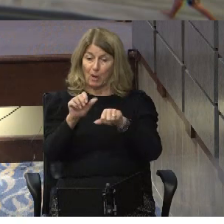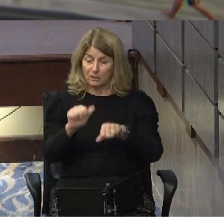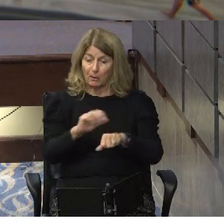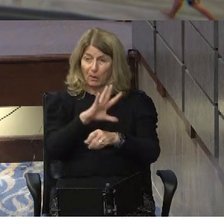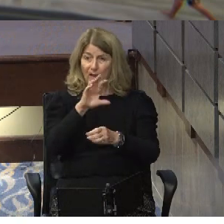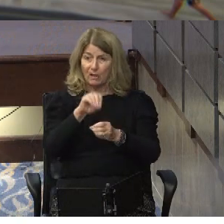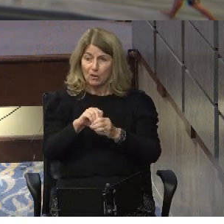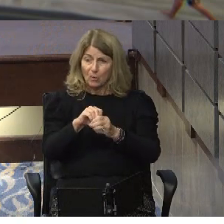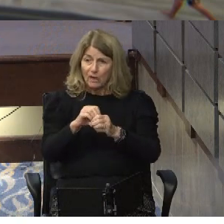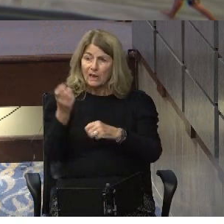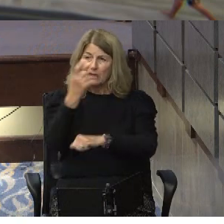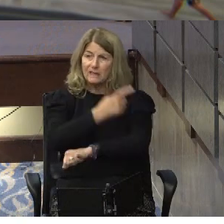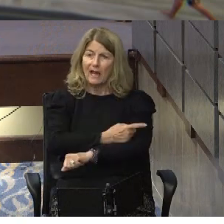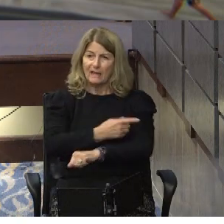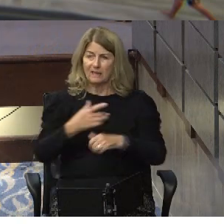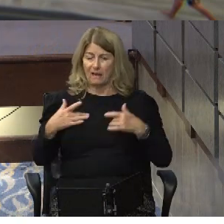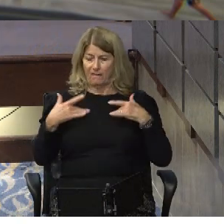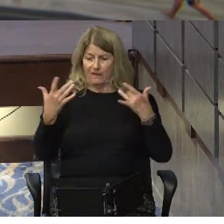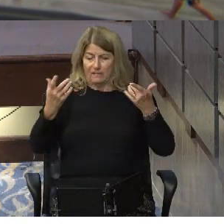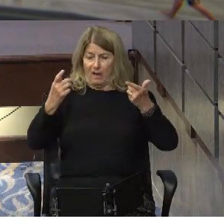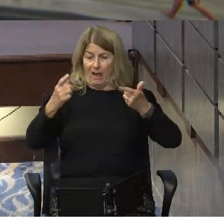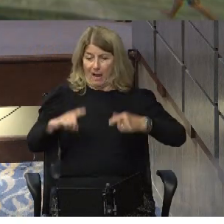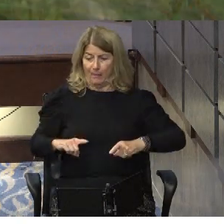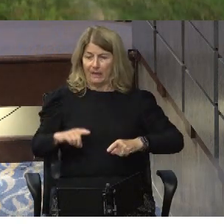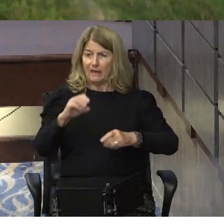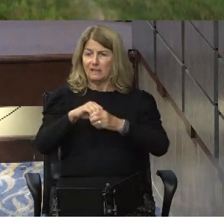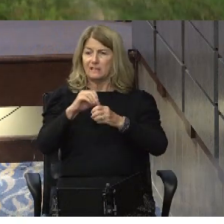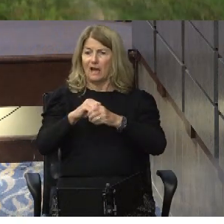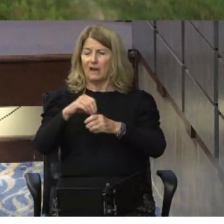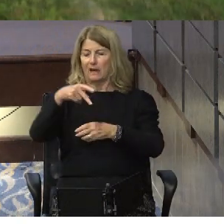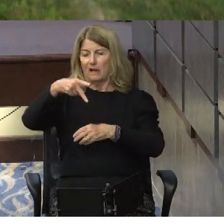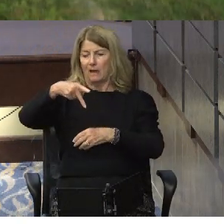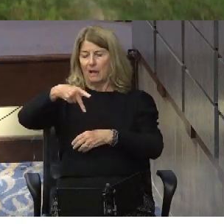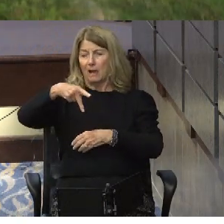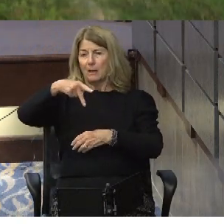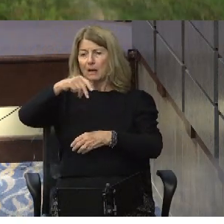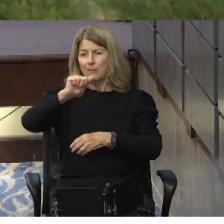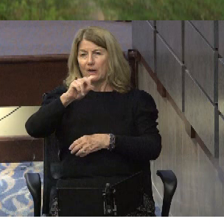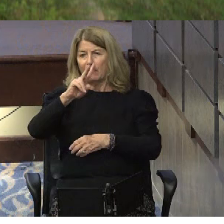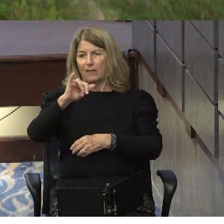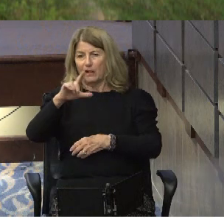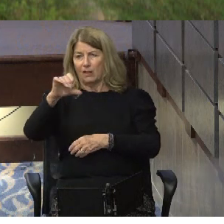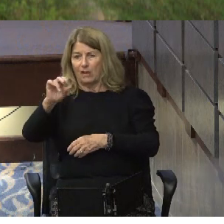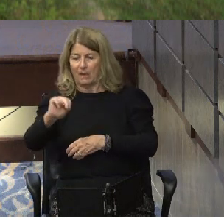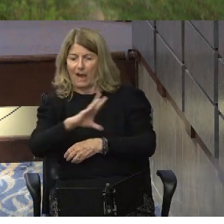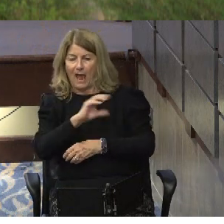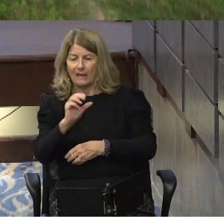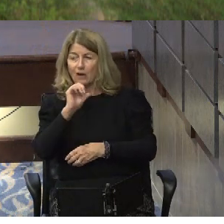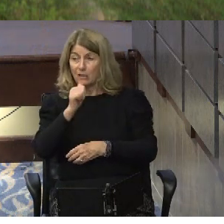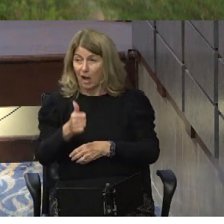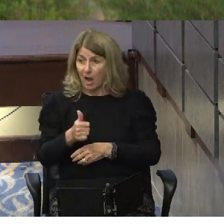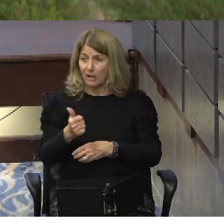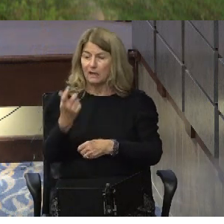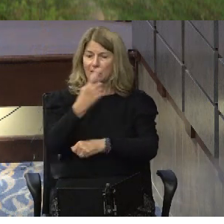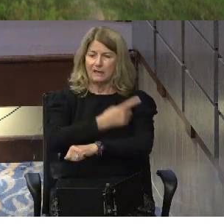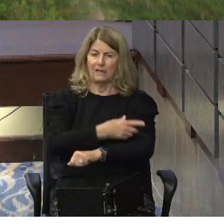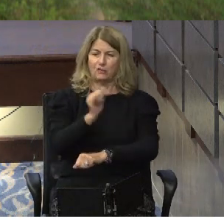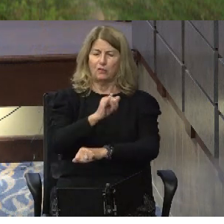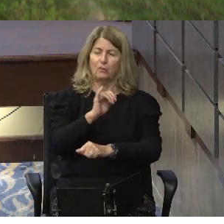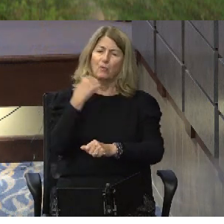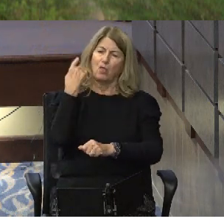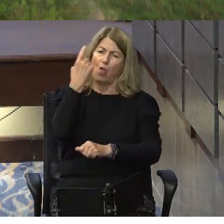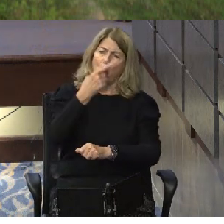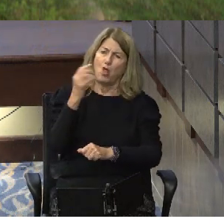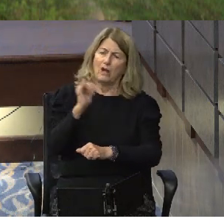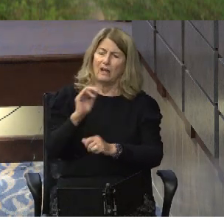events are taking place inside the pavilion, but even on non-days. And so I think the aesthetic of this is going to be